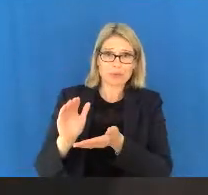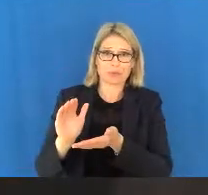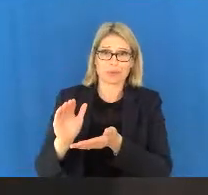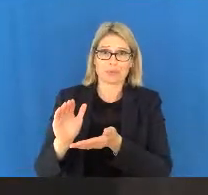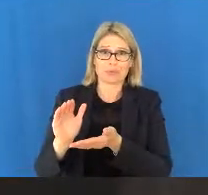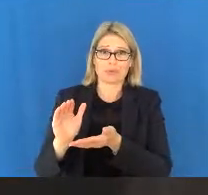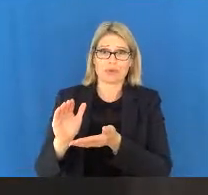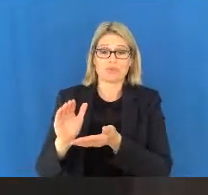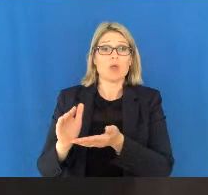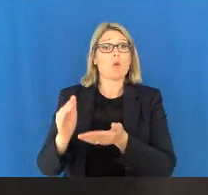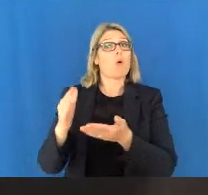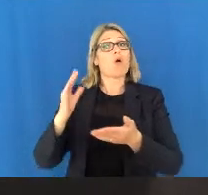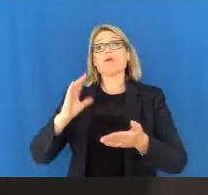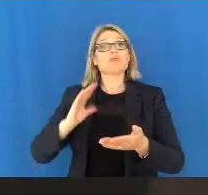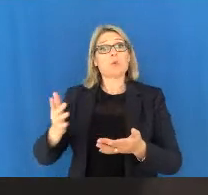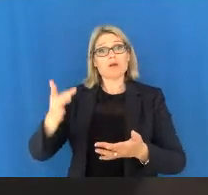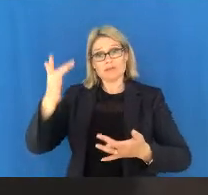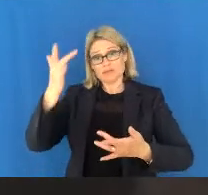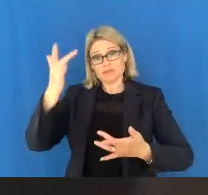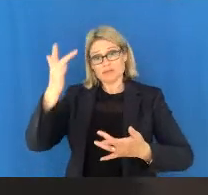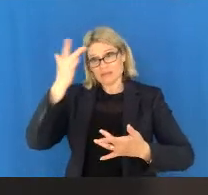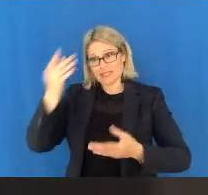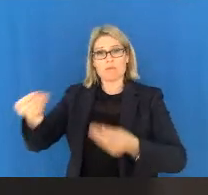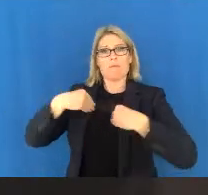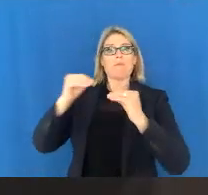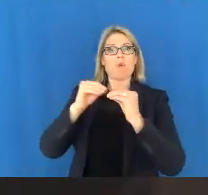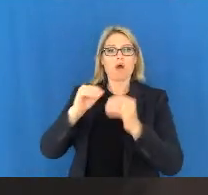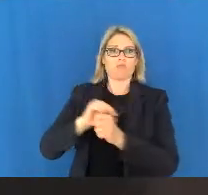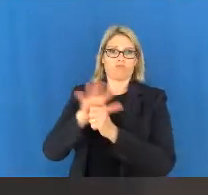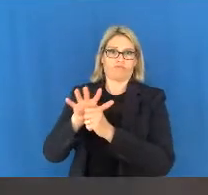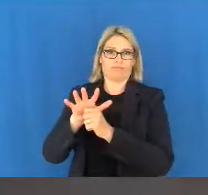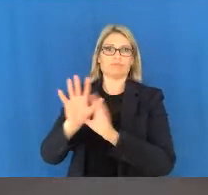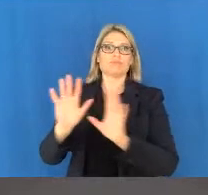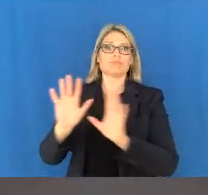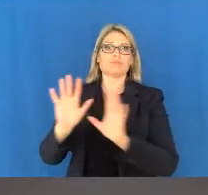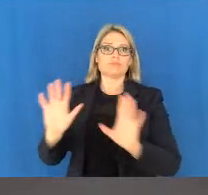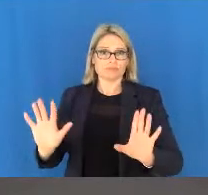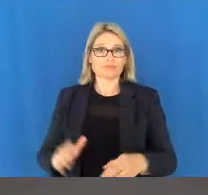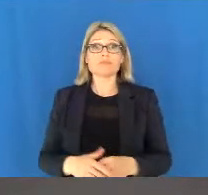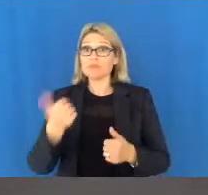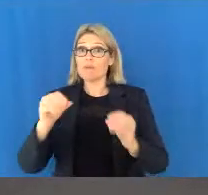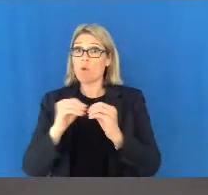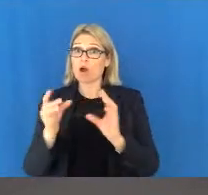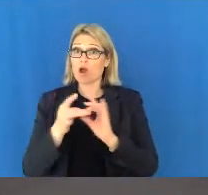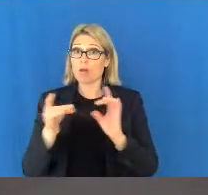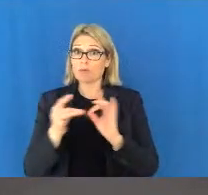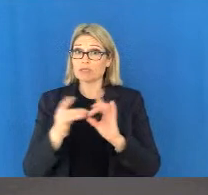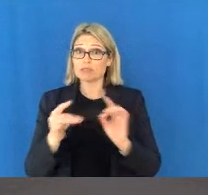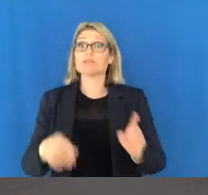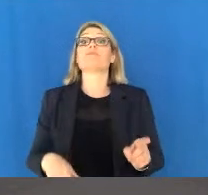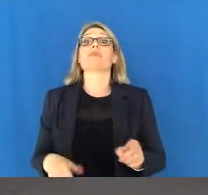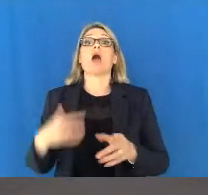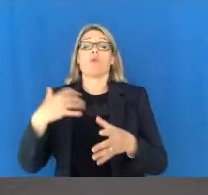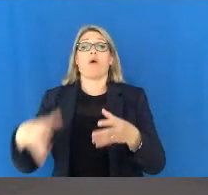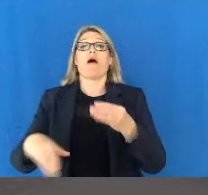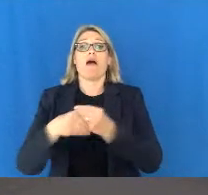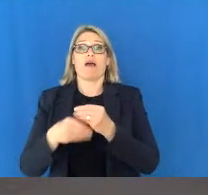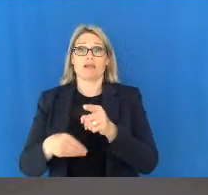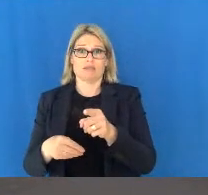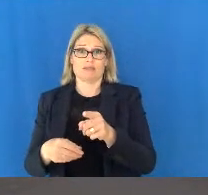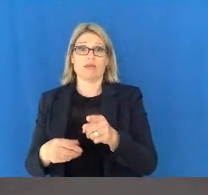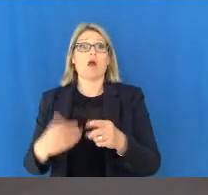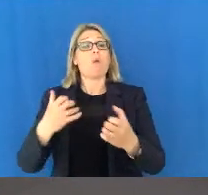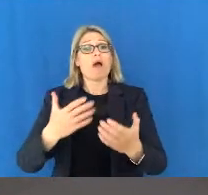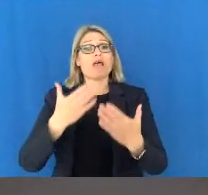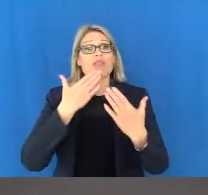stop those viruses from causing us problems. Doctor, before I close it off? Je voulais juste remercier tout. I just want to thank all the people